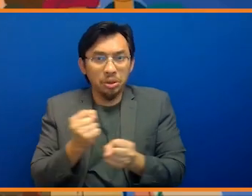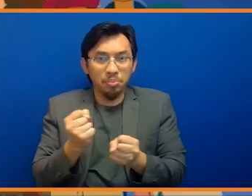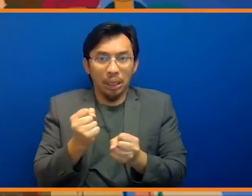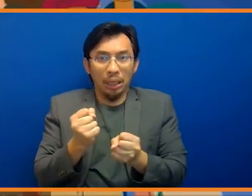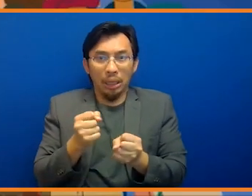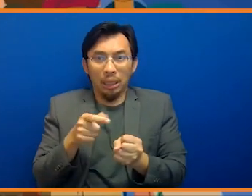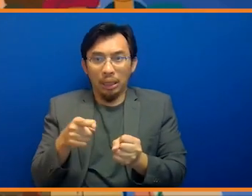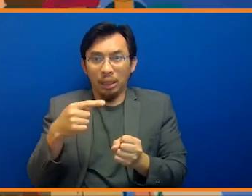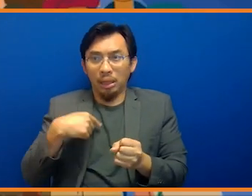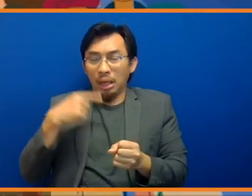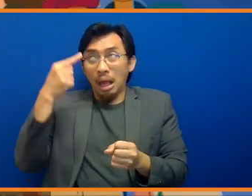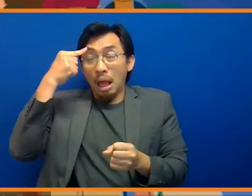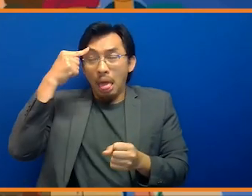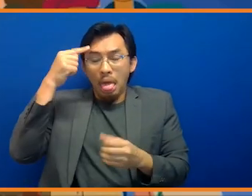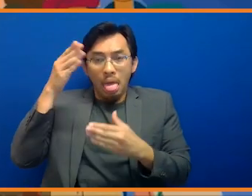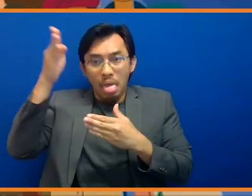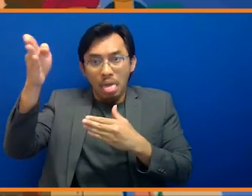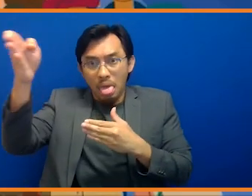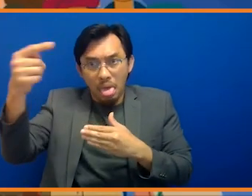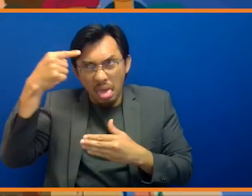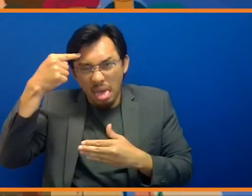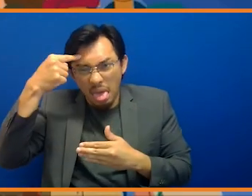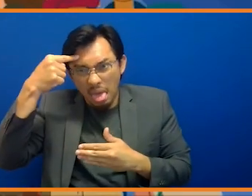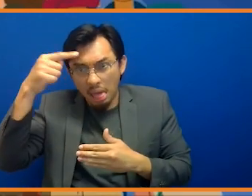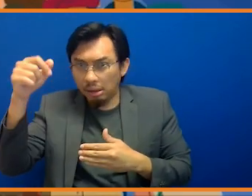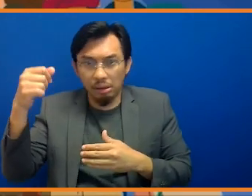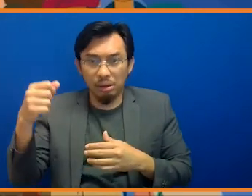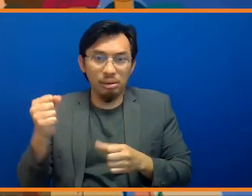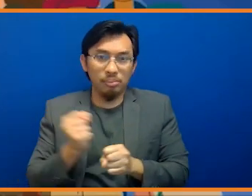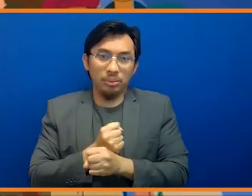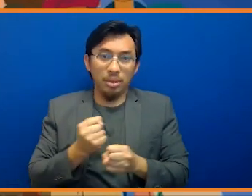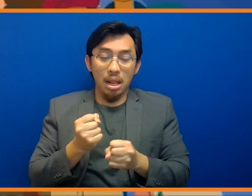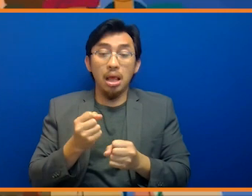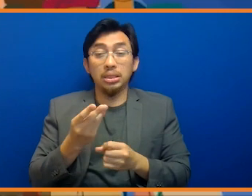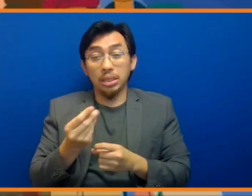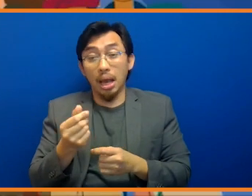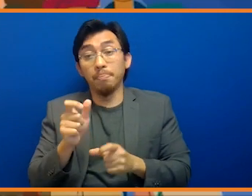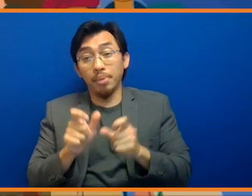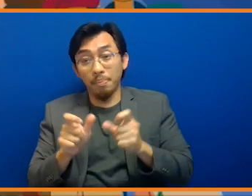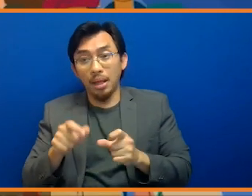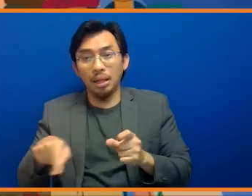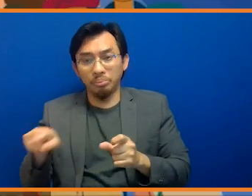It can be beyond our expectation. So the seawater come beyond that, and some